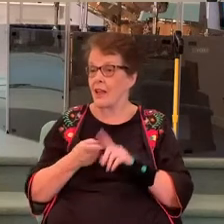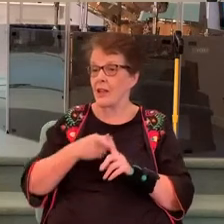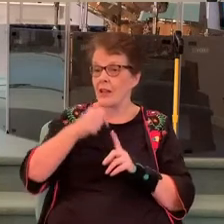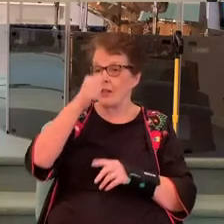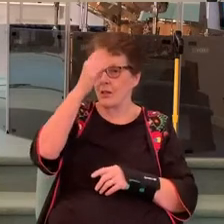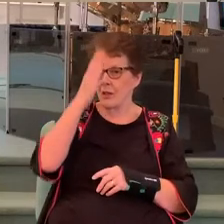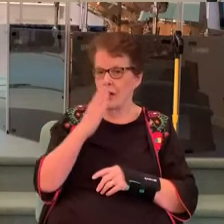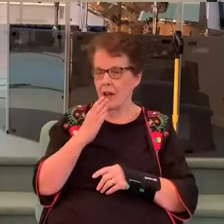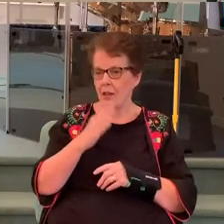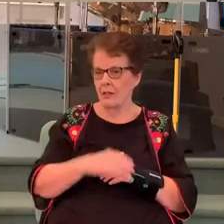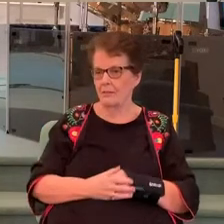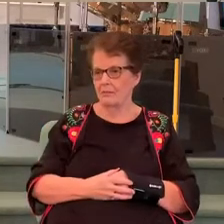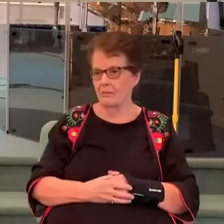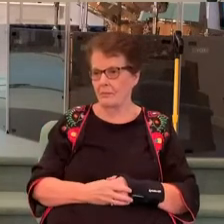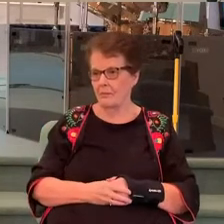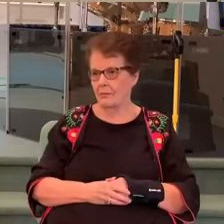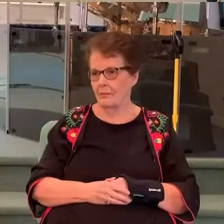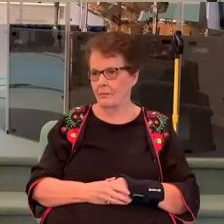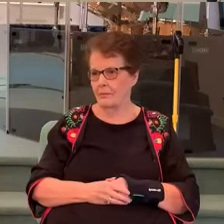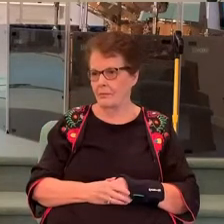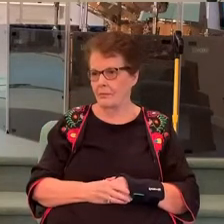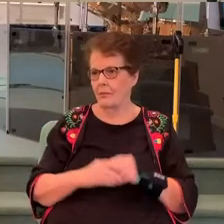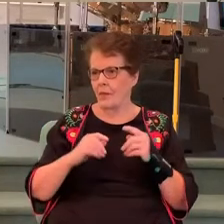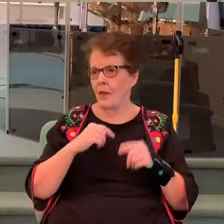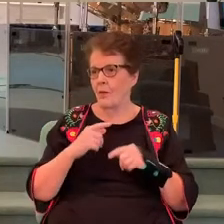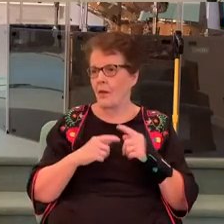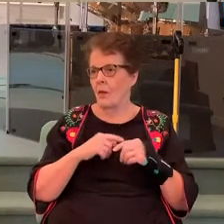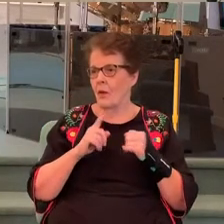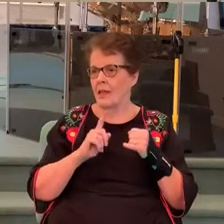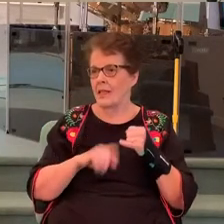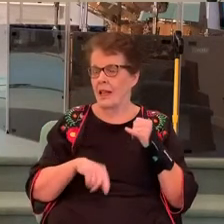you? When's the last time?